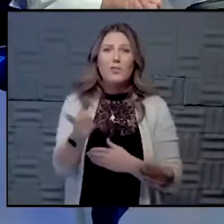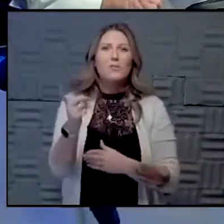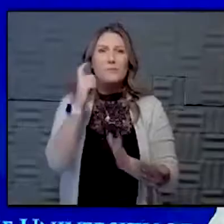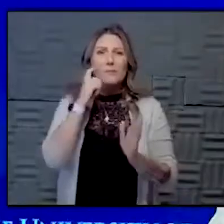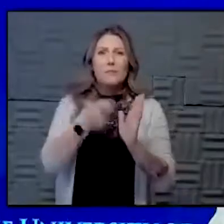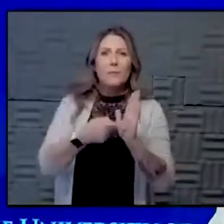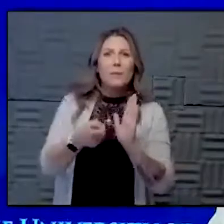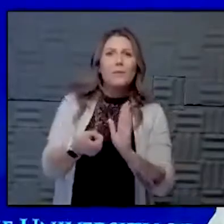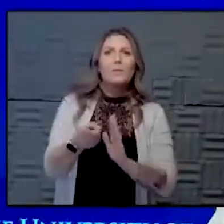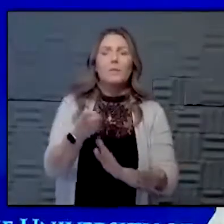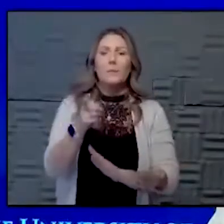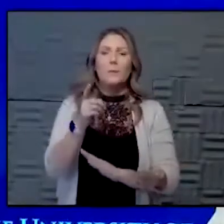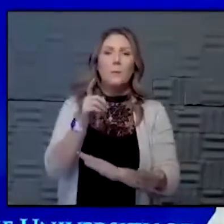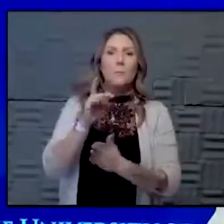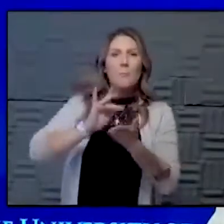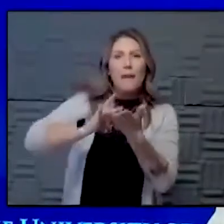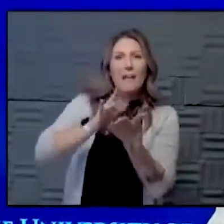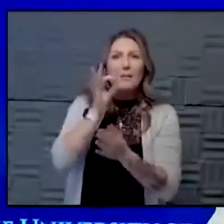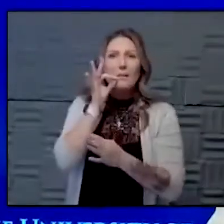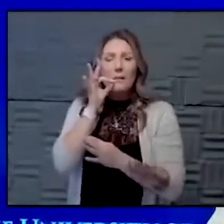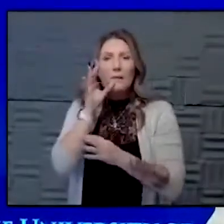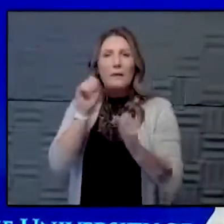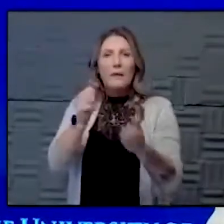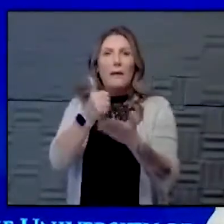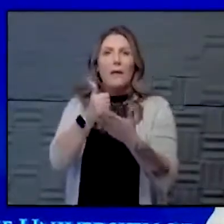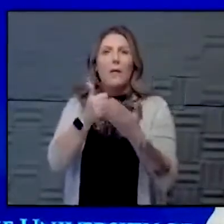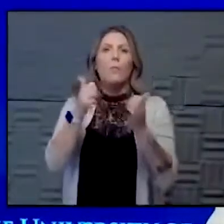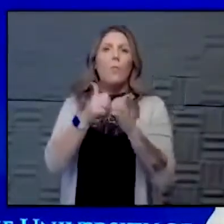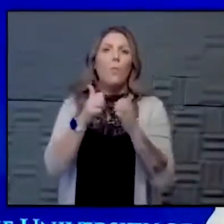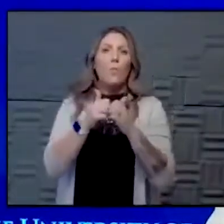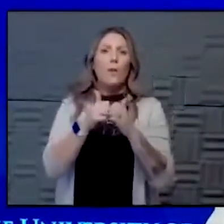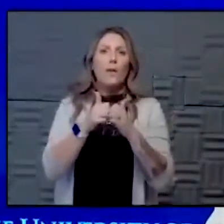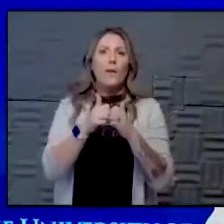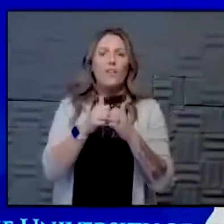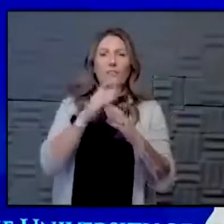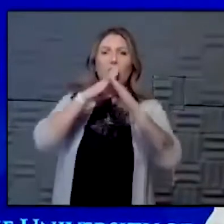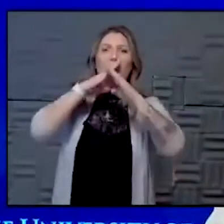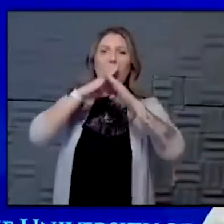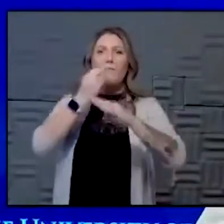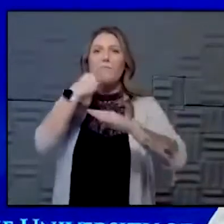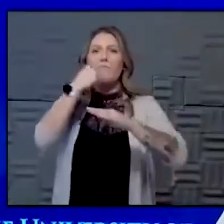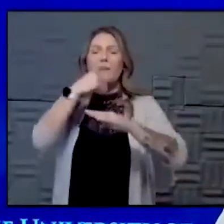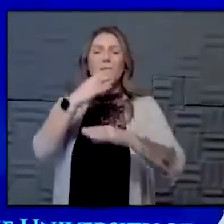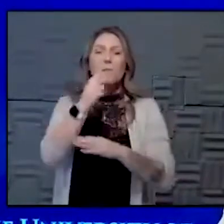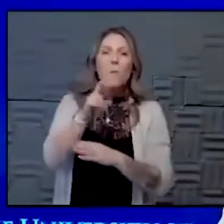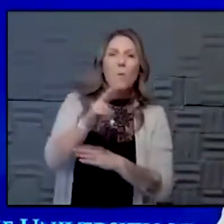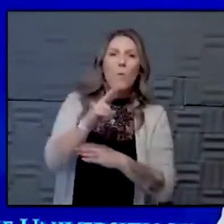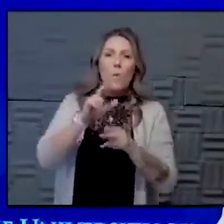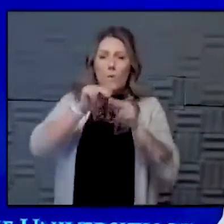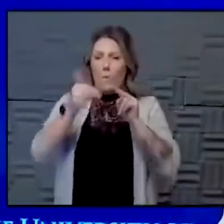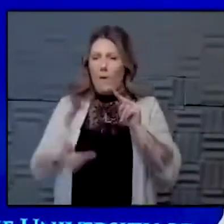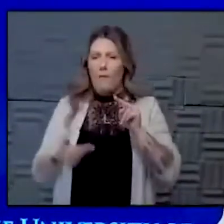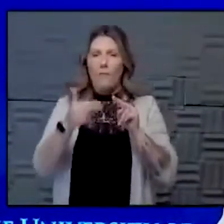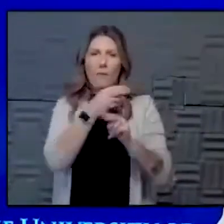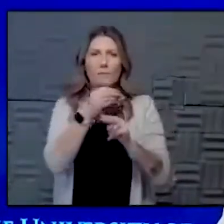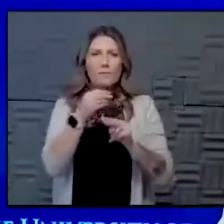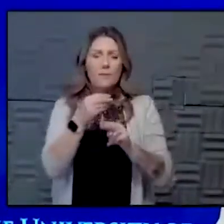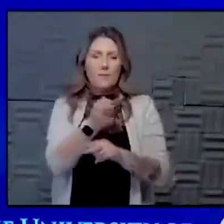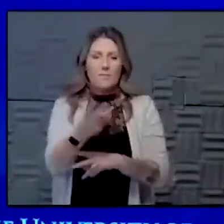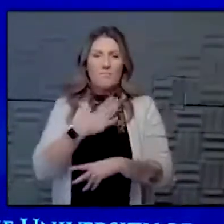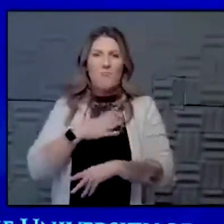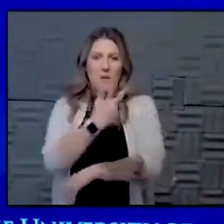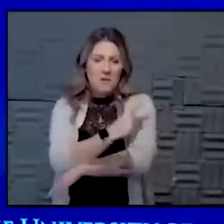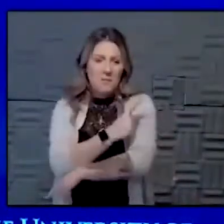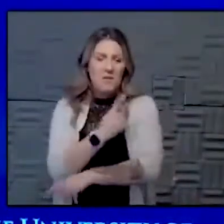think, where medical marijuana can be very successful with anorexia and weight loss and some symptoms like that. And in some of my patients who